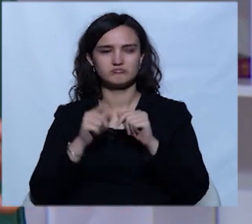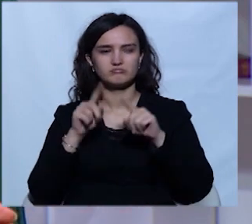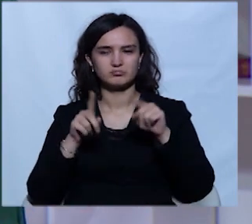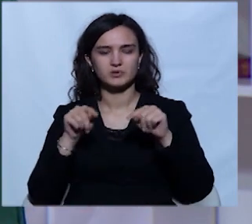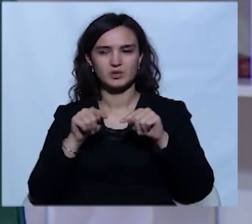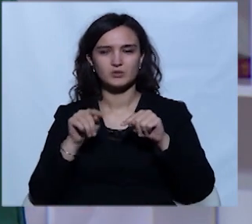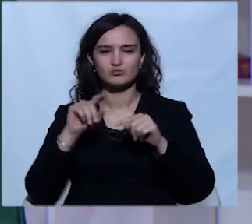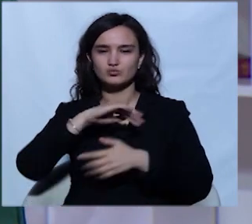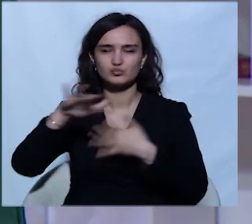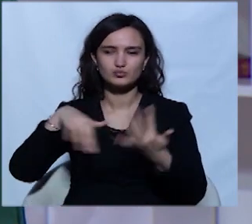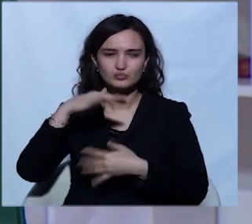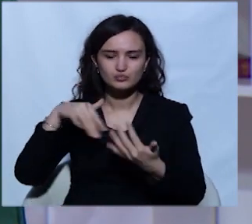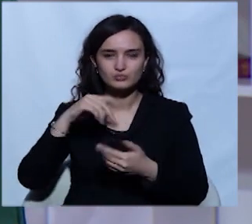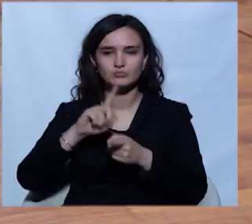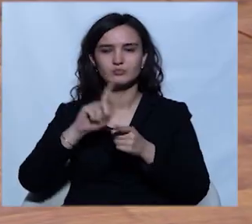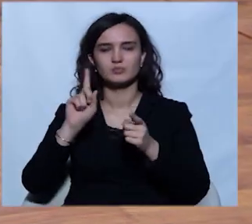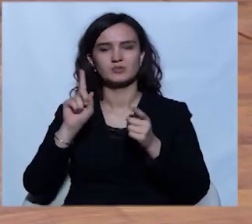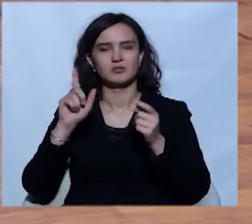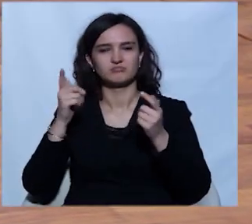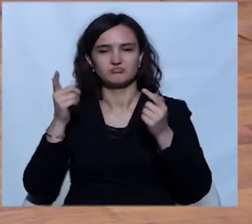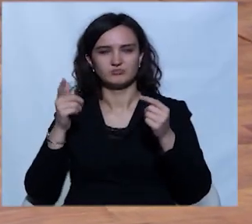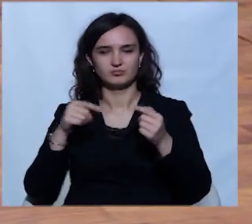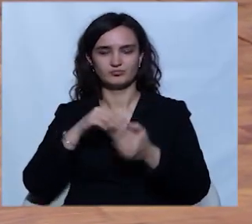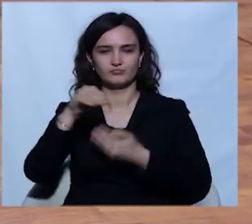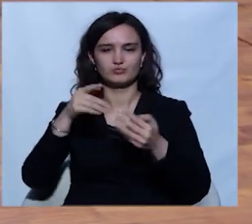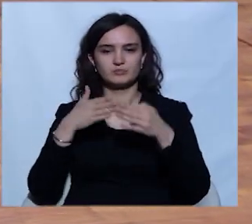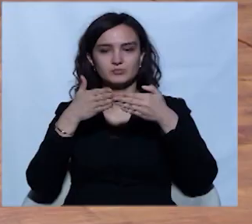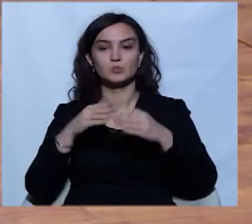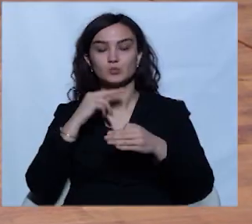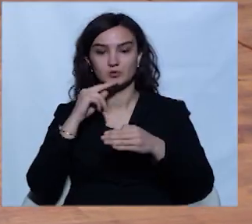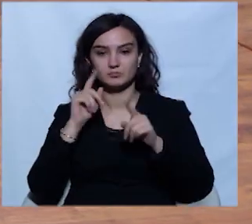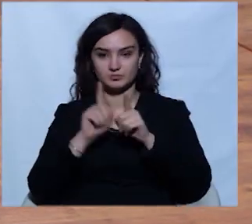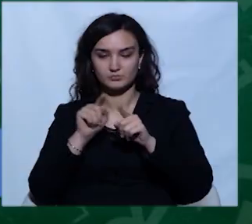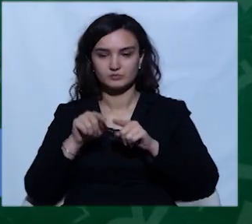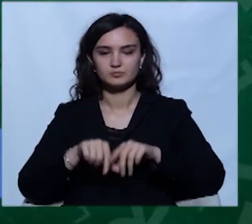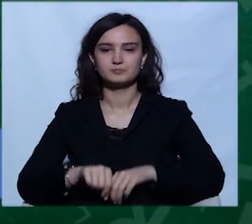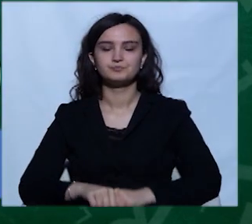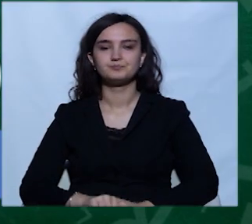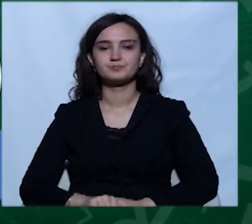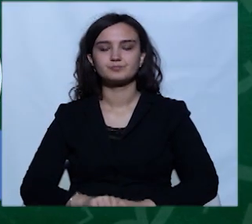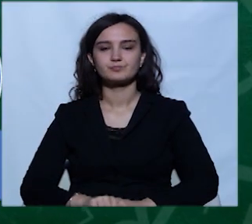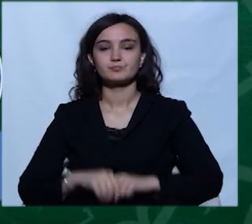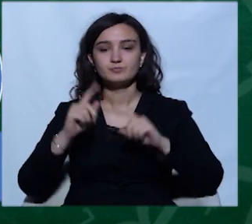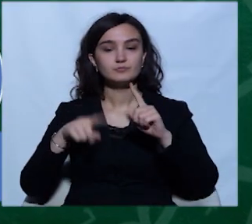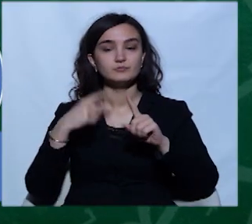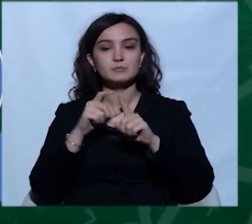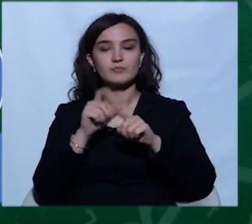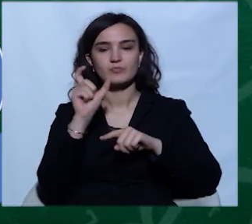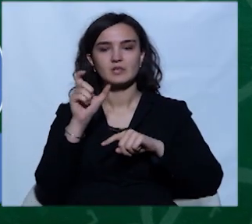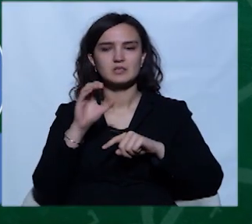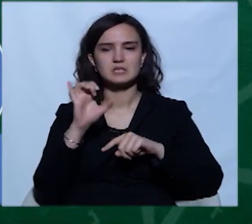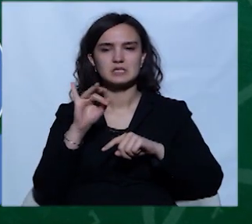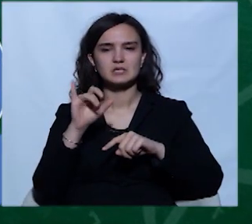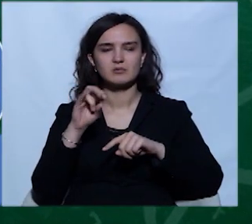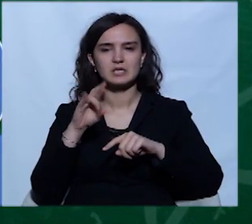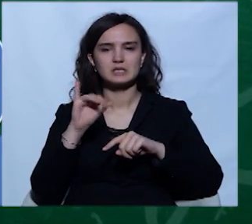a storm or maybe a rock. Exactly. And you don't want to be stranded. That's our next word, stranded. You don't want